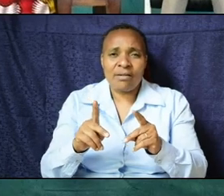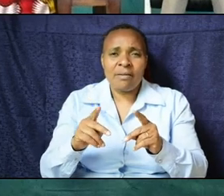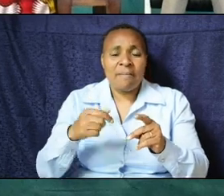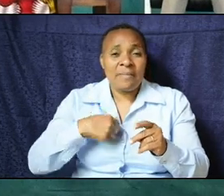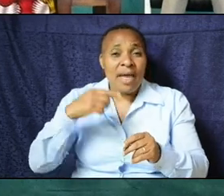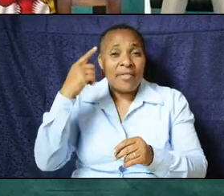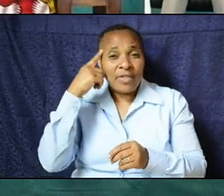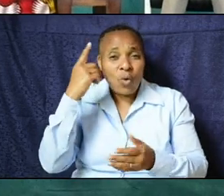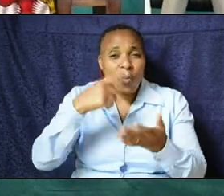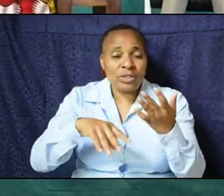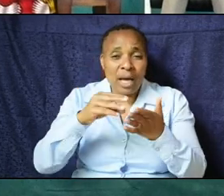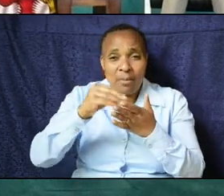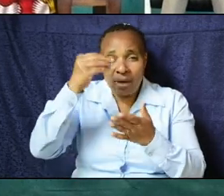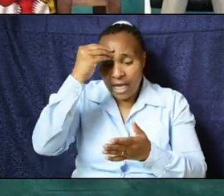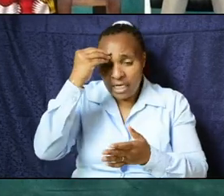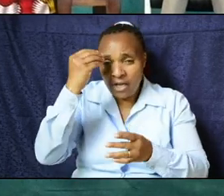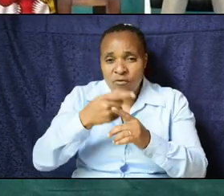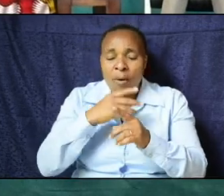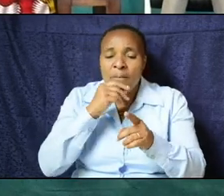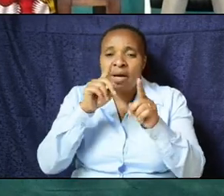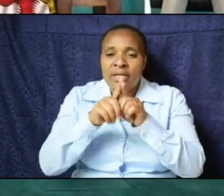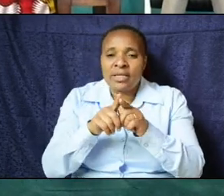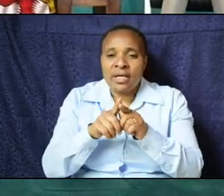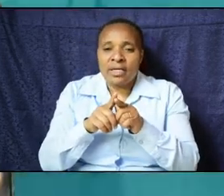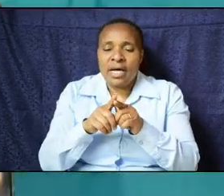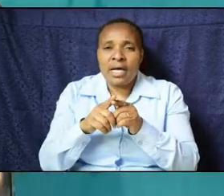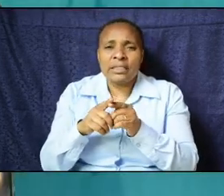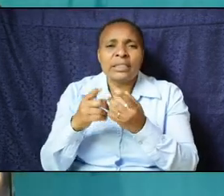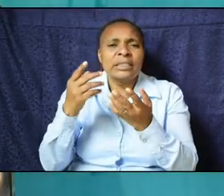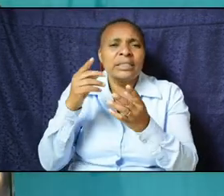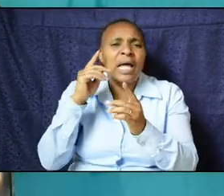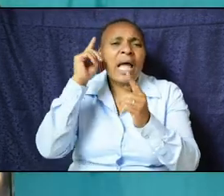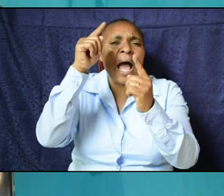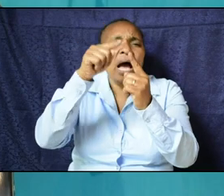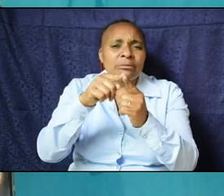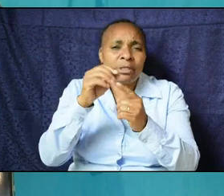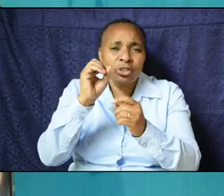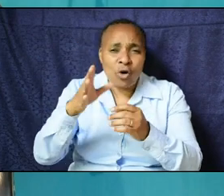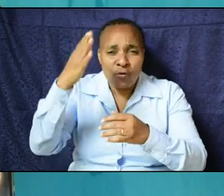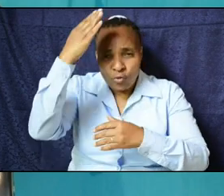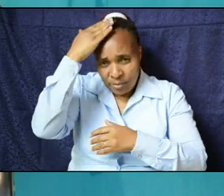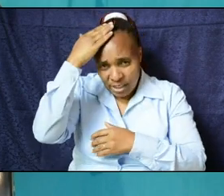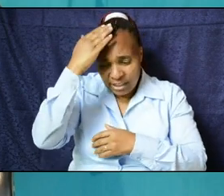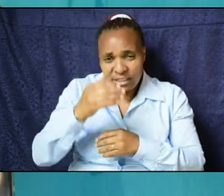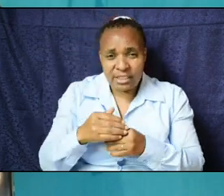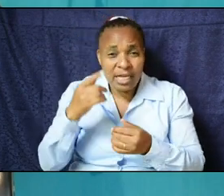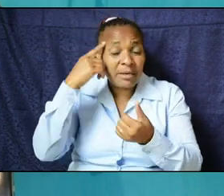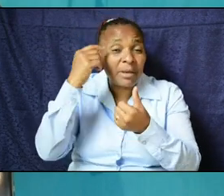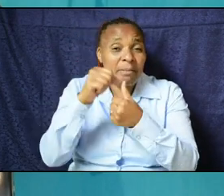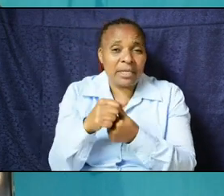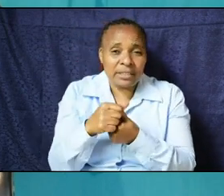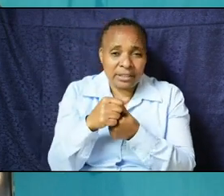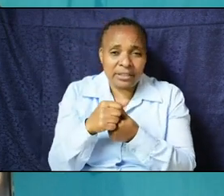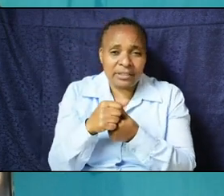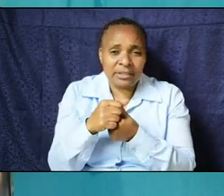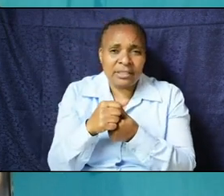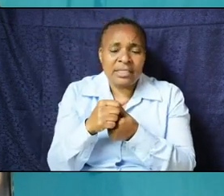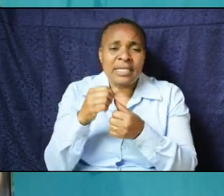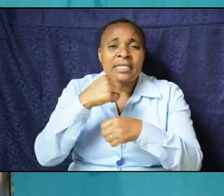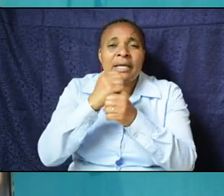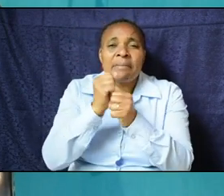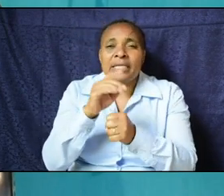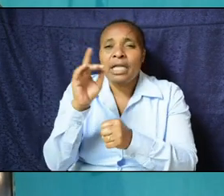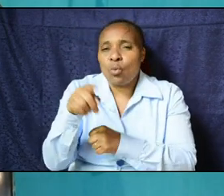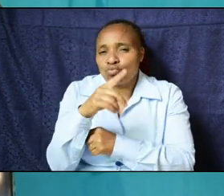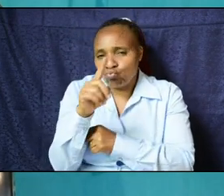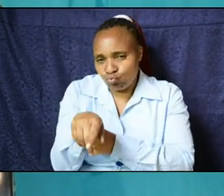I think what I'm learning from their brothers is an aspect of humility. Realizing that they made a